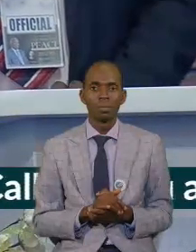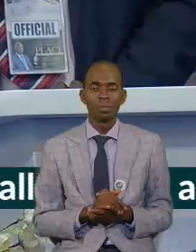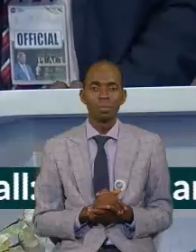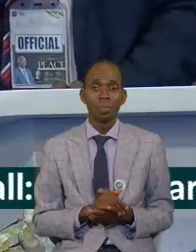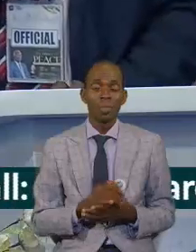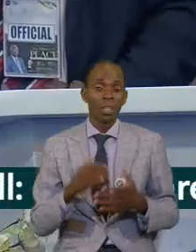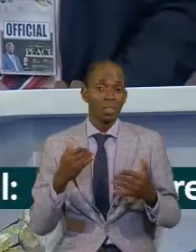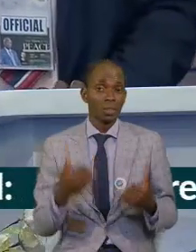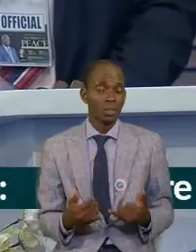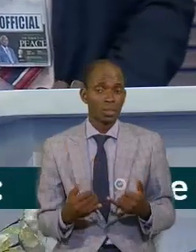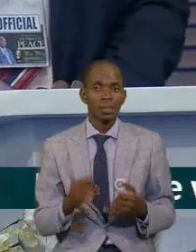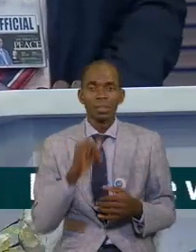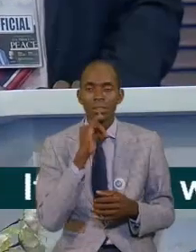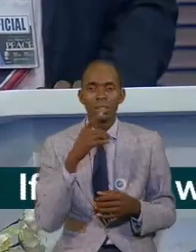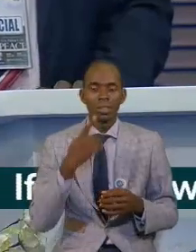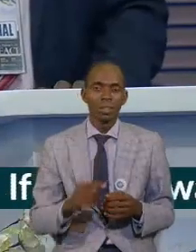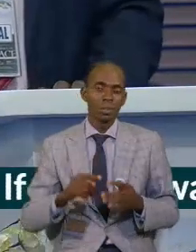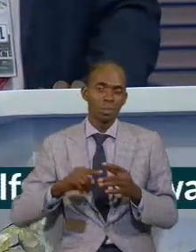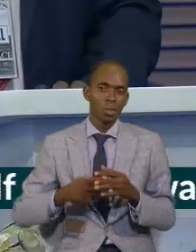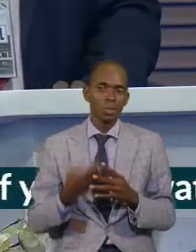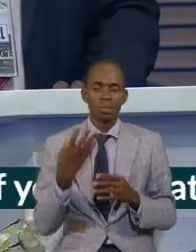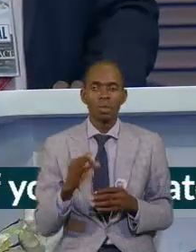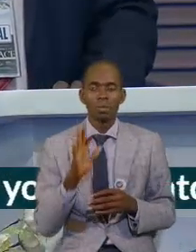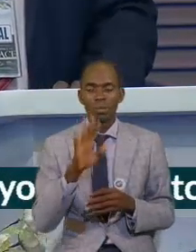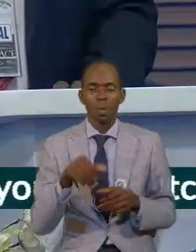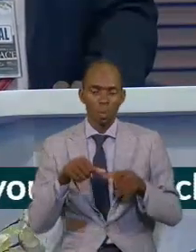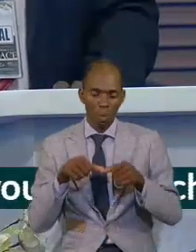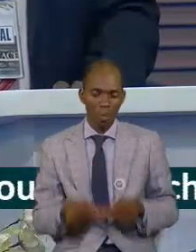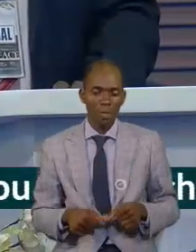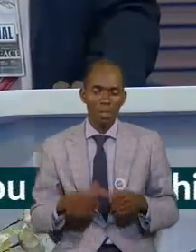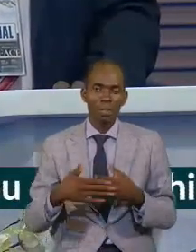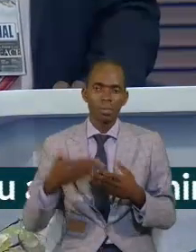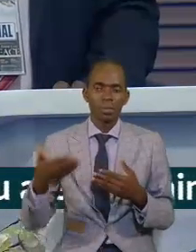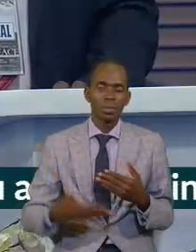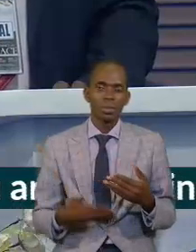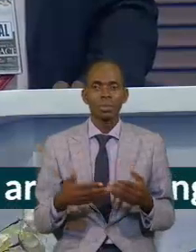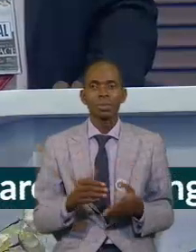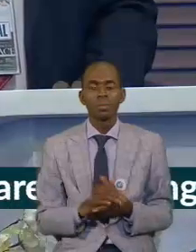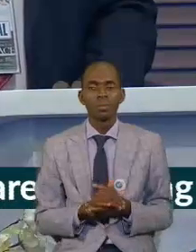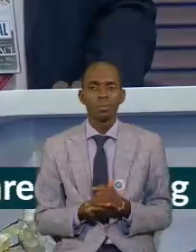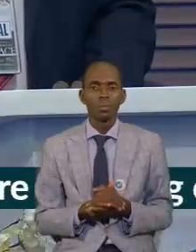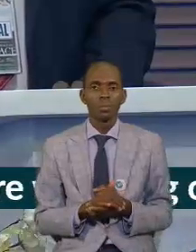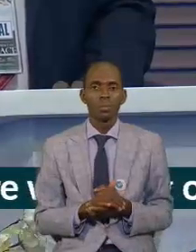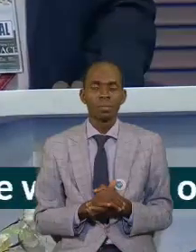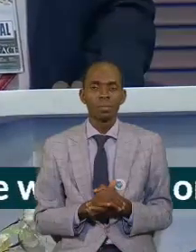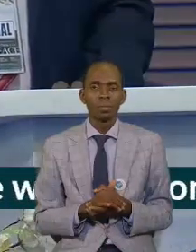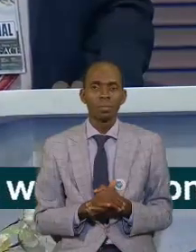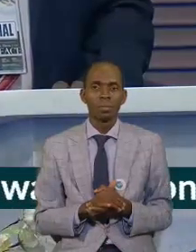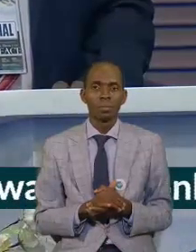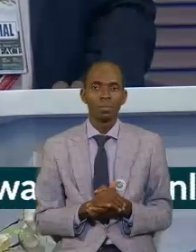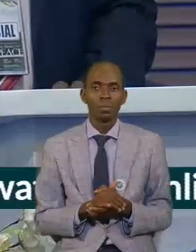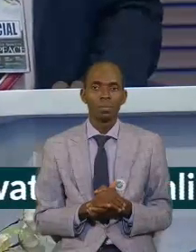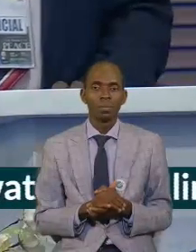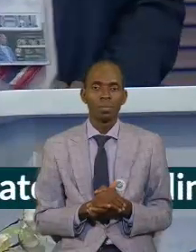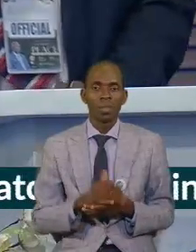the beginning of your permanent invitation. Pour élire domicile avec le Créateur dans le ciel. For a